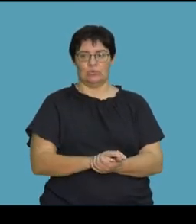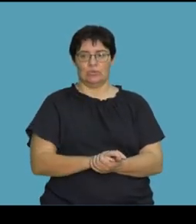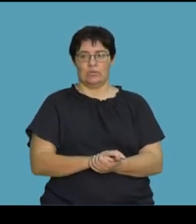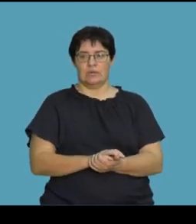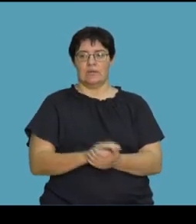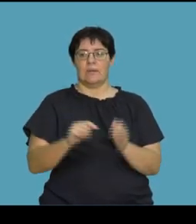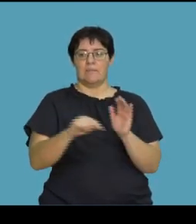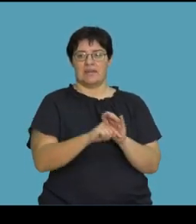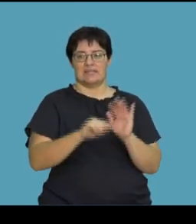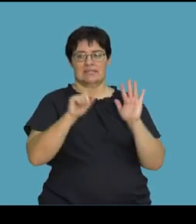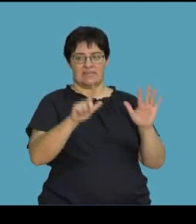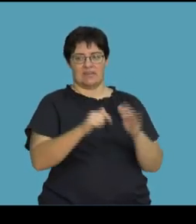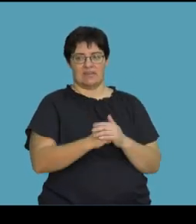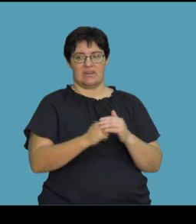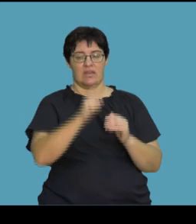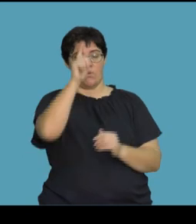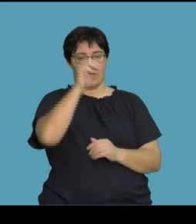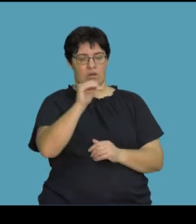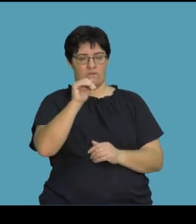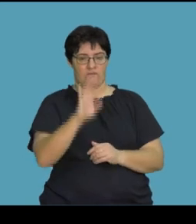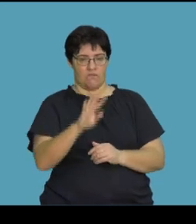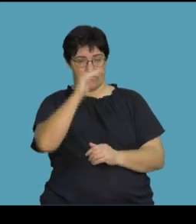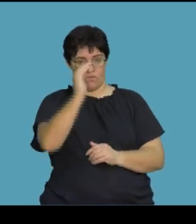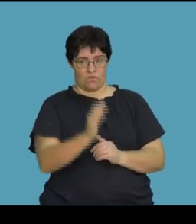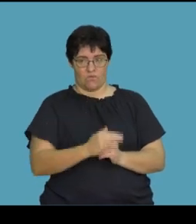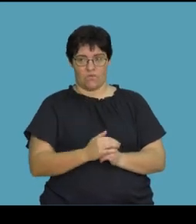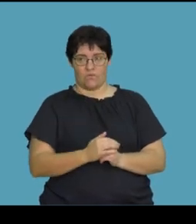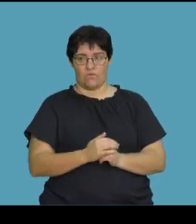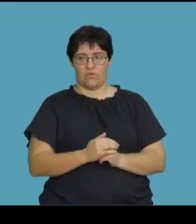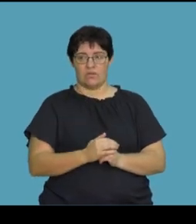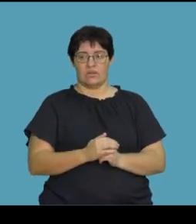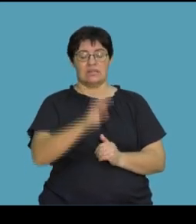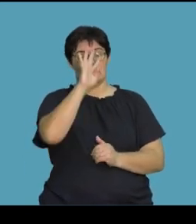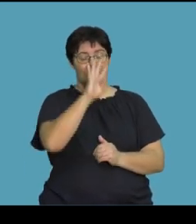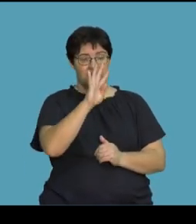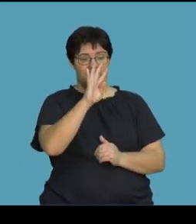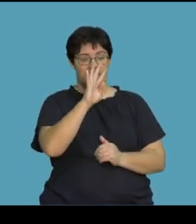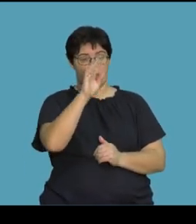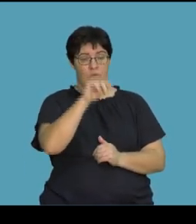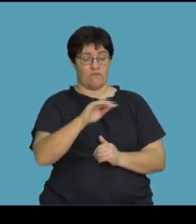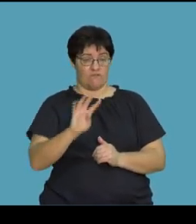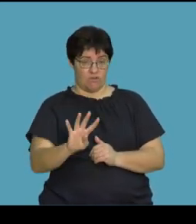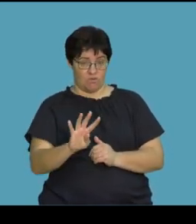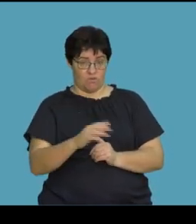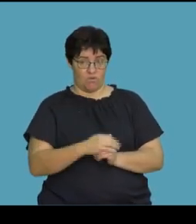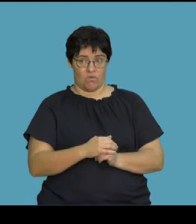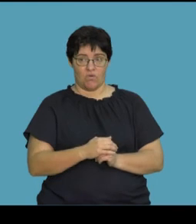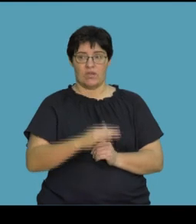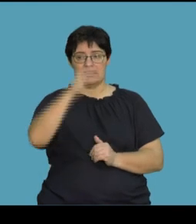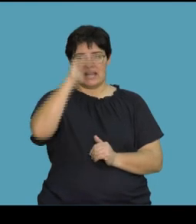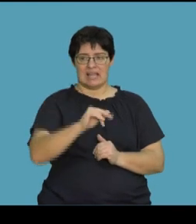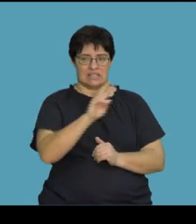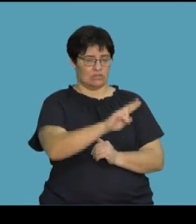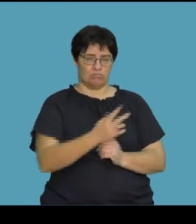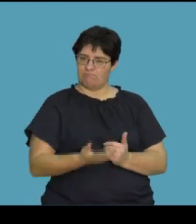root minus 7 into 1 over 4. And 7 over 4 is definitely less